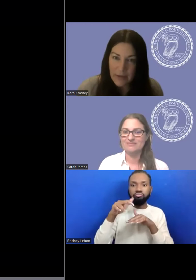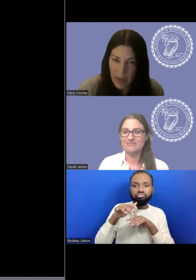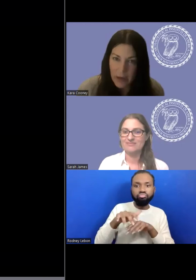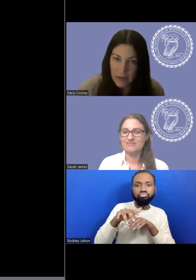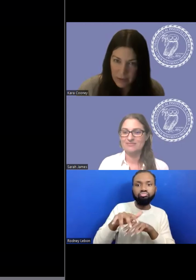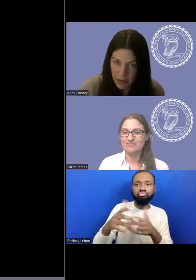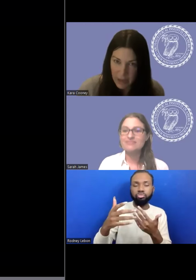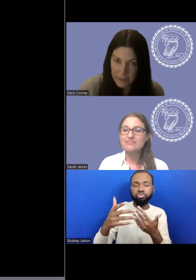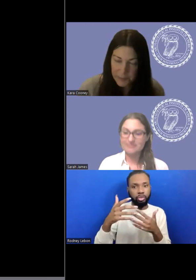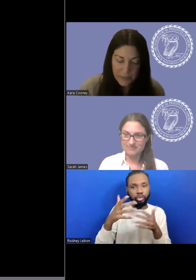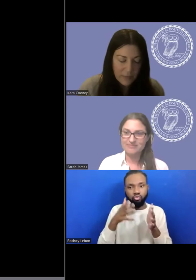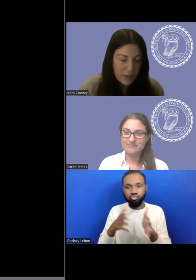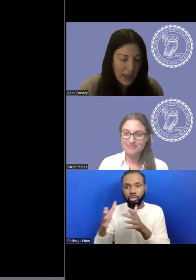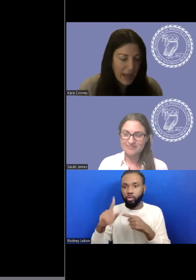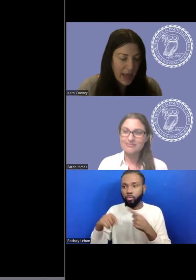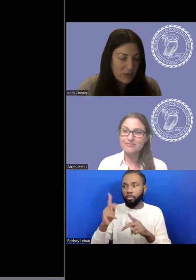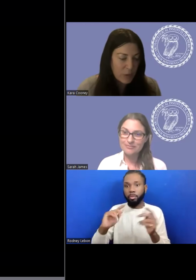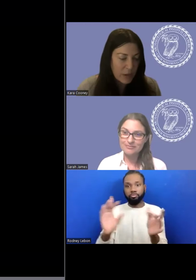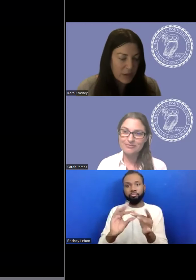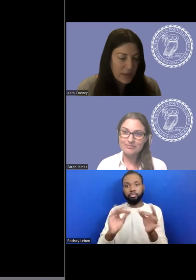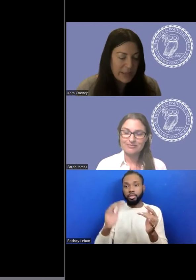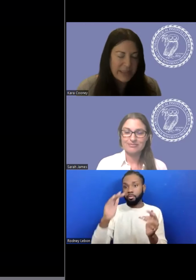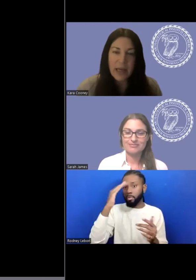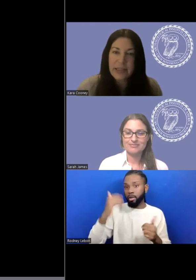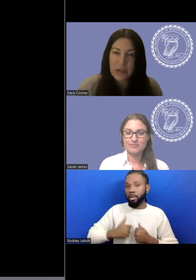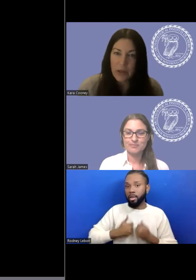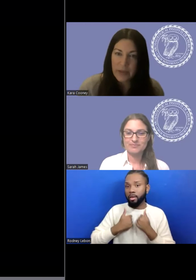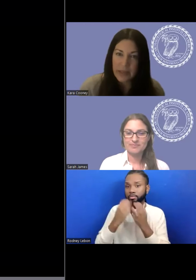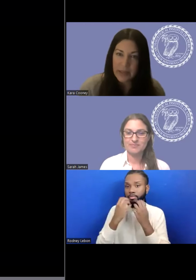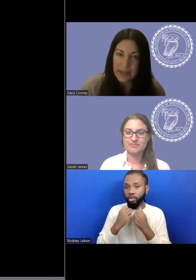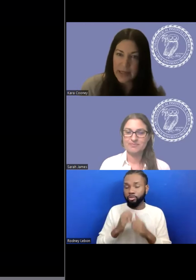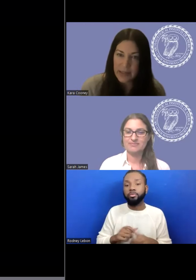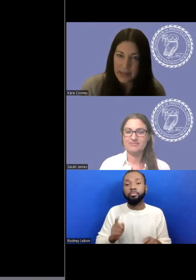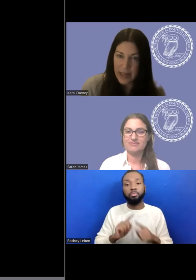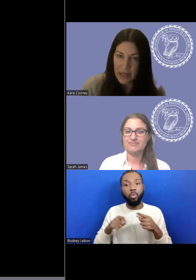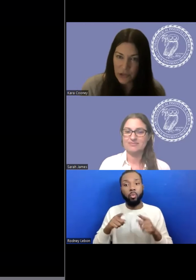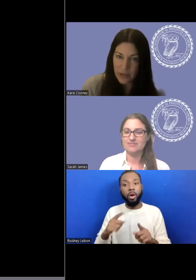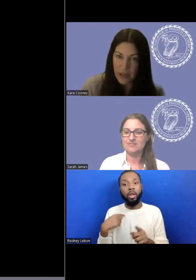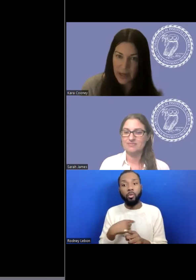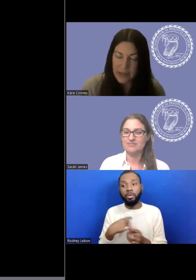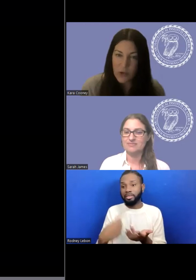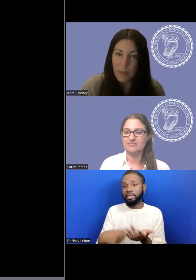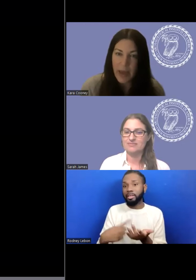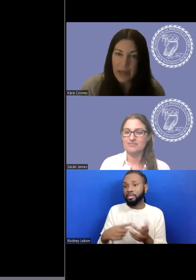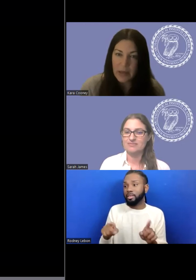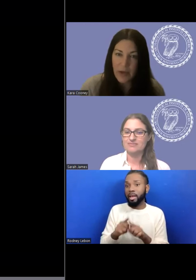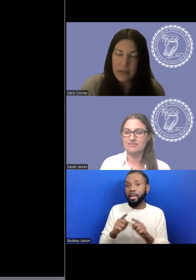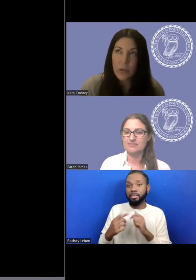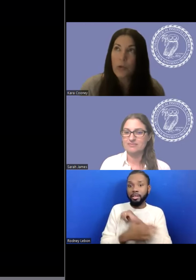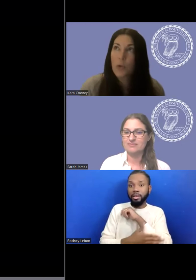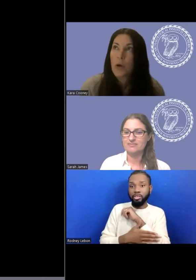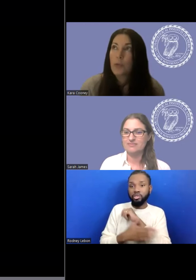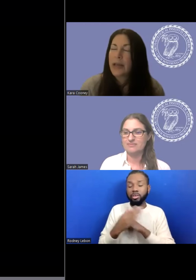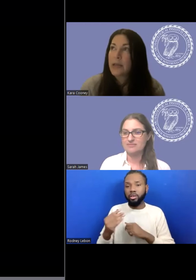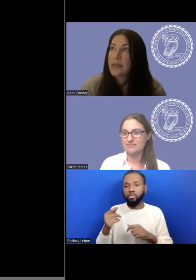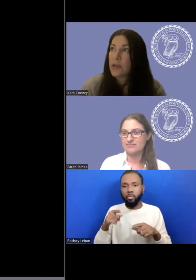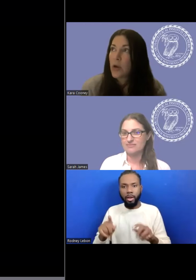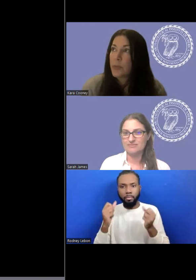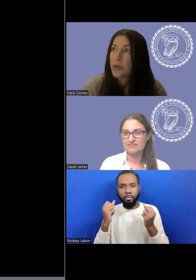Black Lives Matter, right? And as we're discussing all of these things as a nation, and as so many of us who